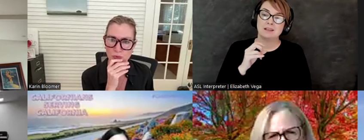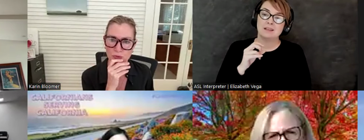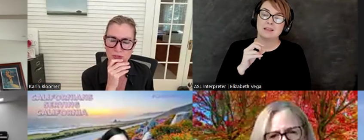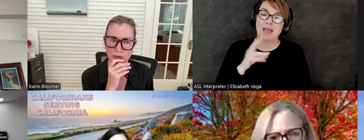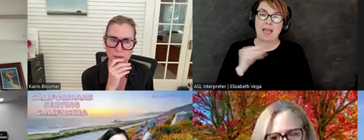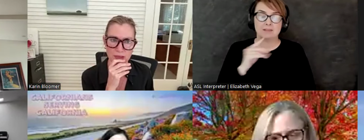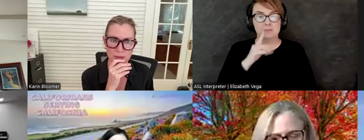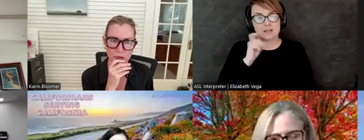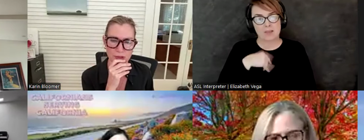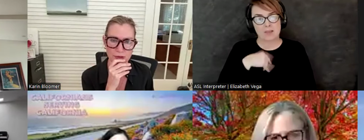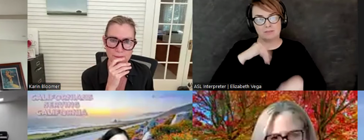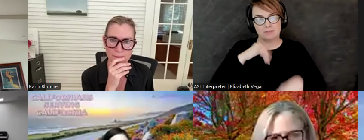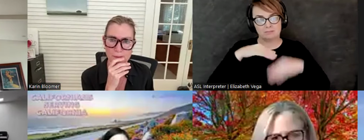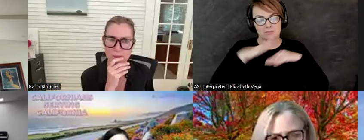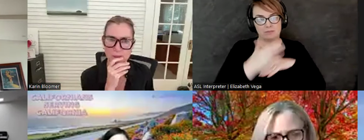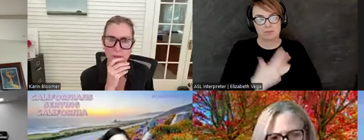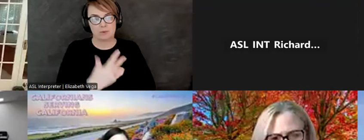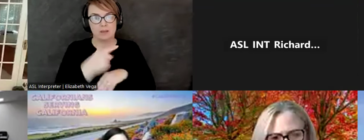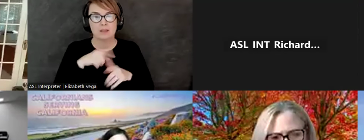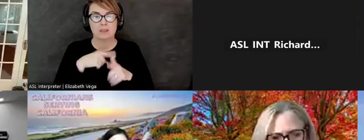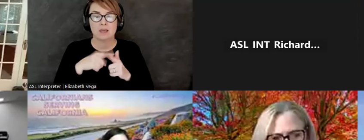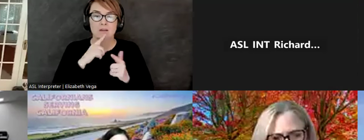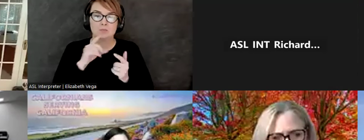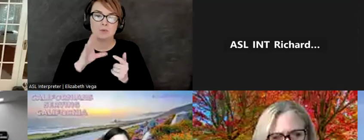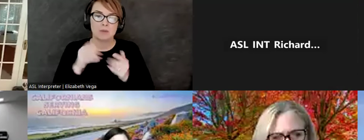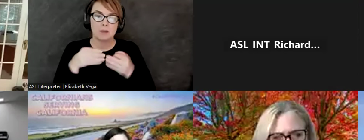meeting rules and public input.